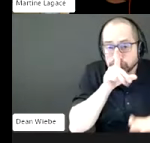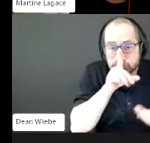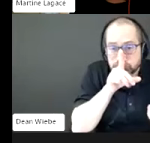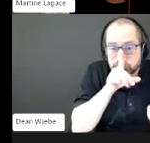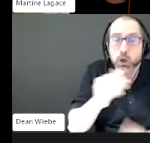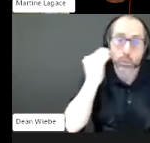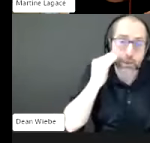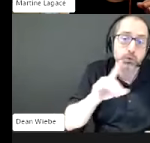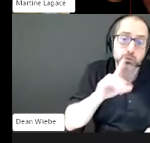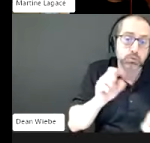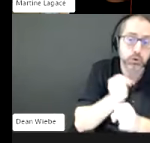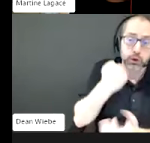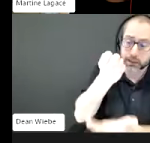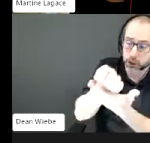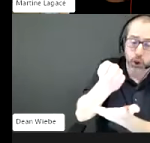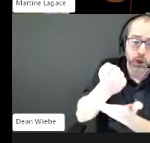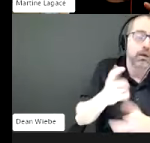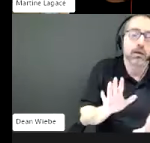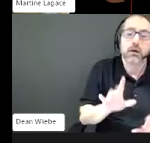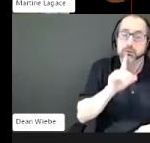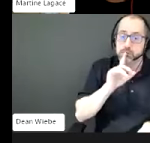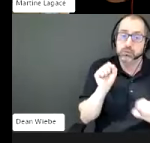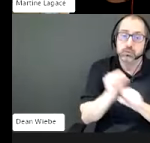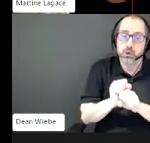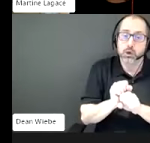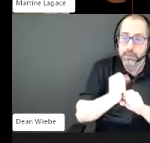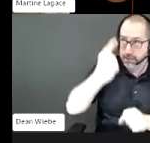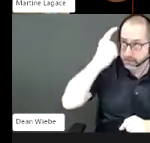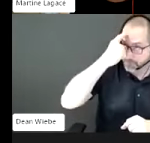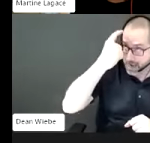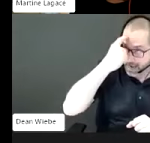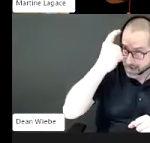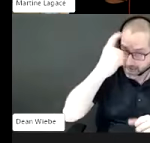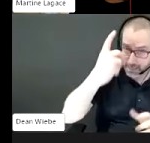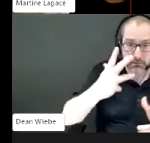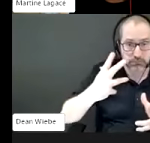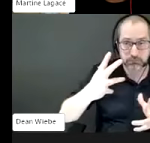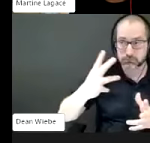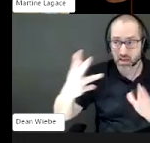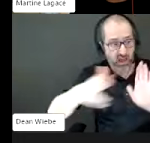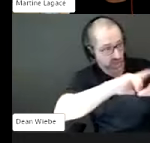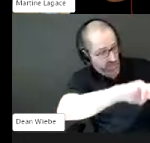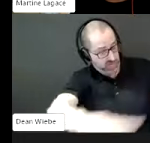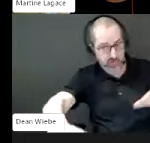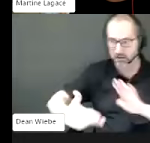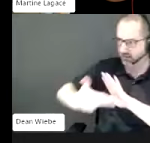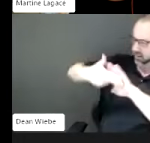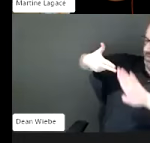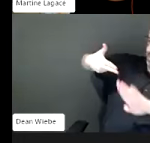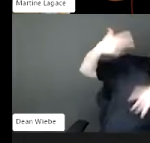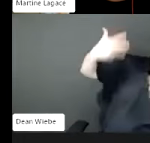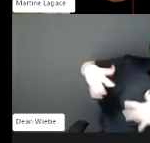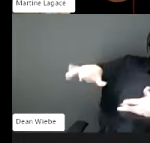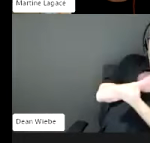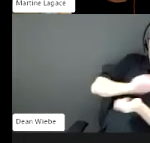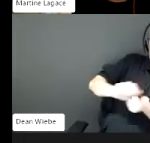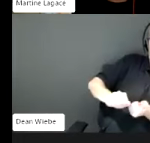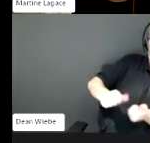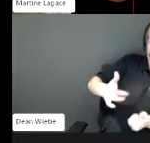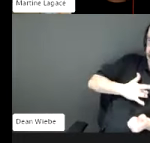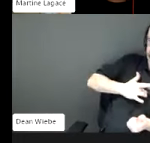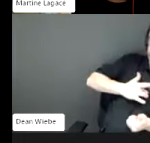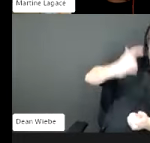damaging impact psychologically and socially, definitely. But there are very few studies, and that I think economists should get on